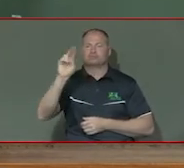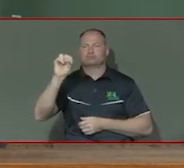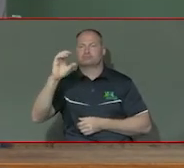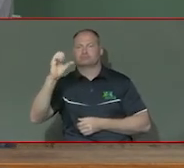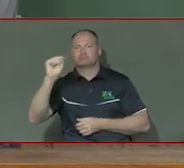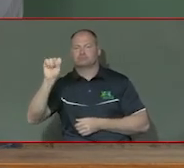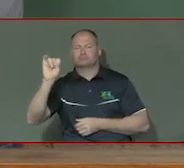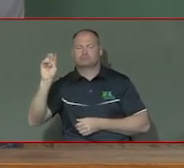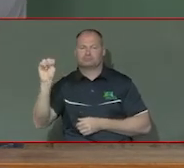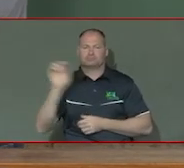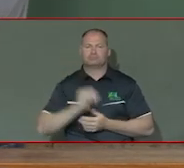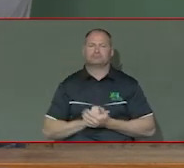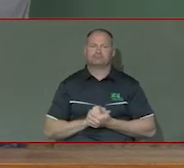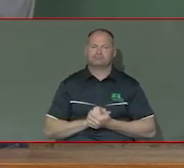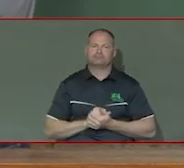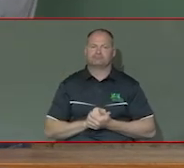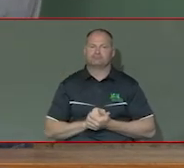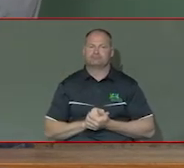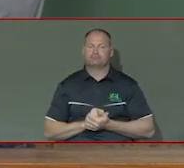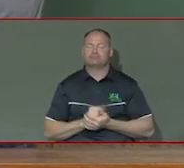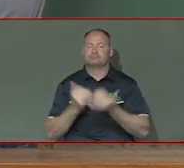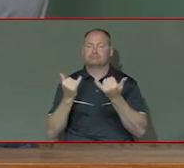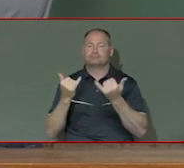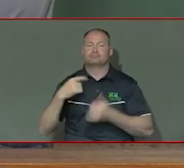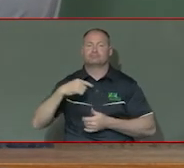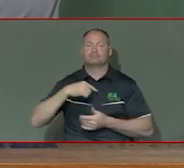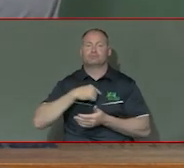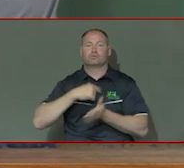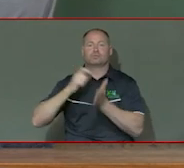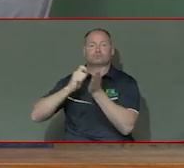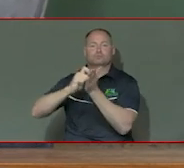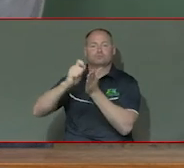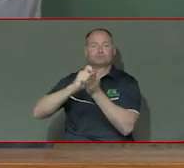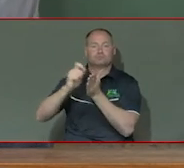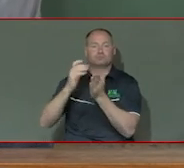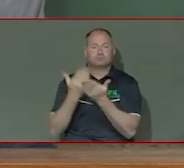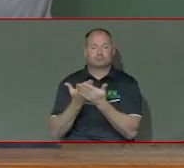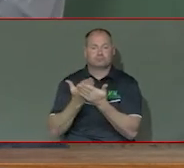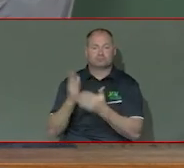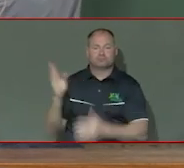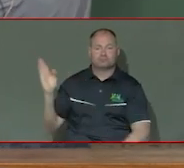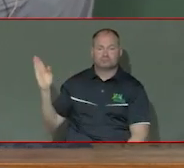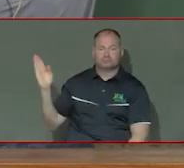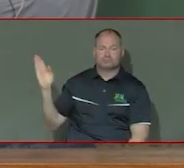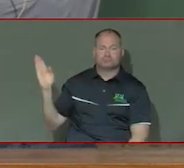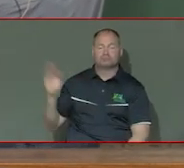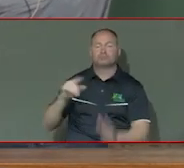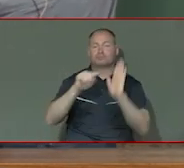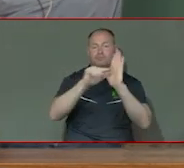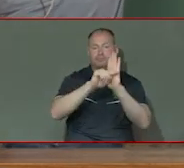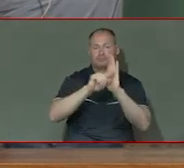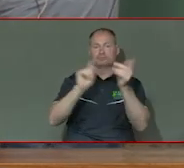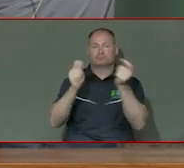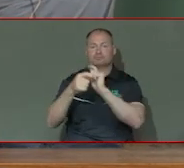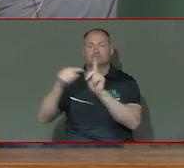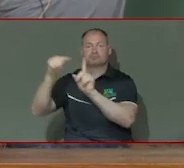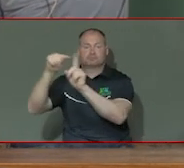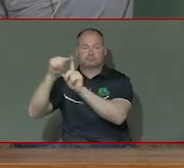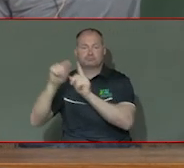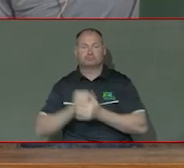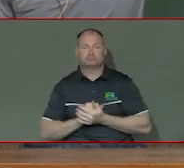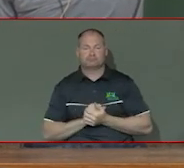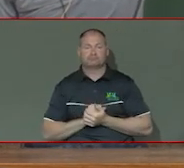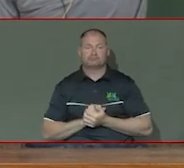can say it is cos of A, the cos of B. If it's negative, it becomes positive, then it